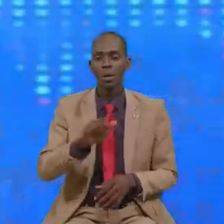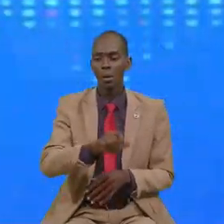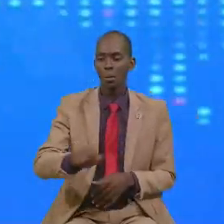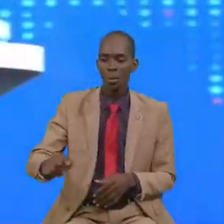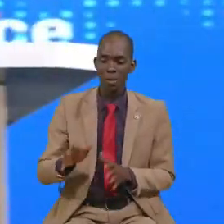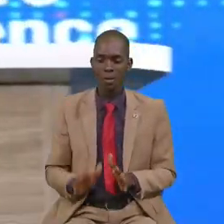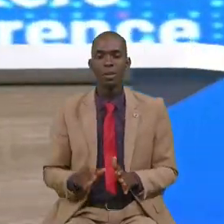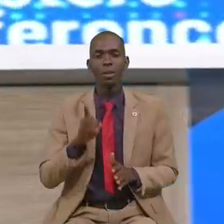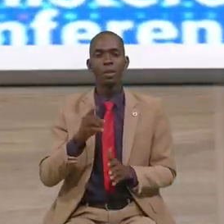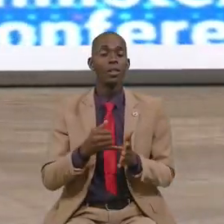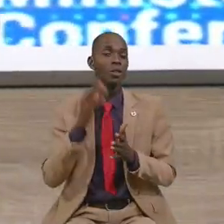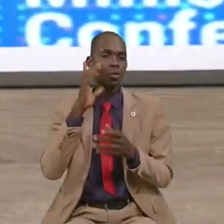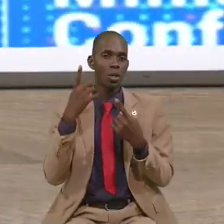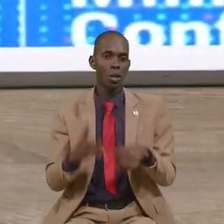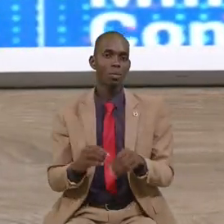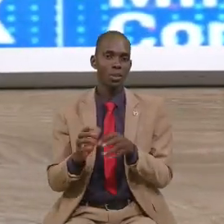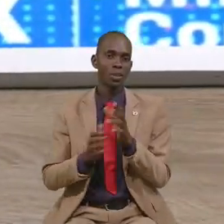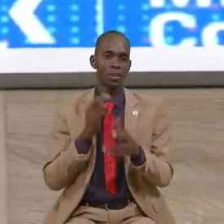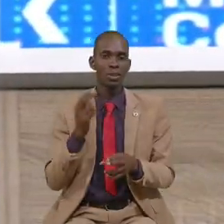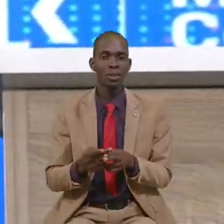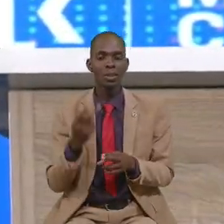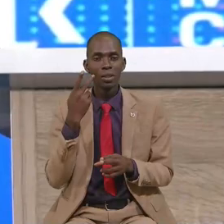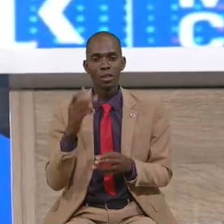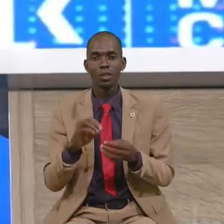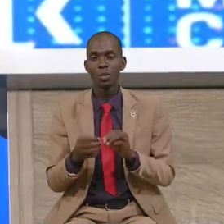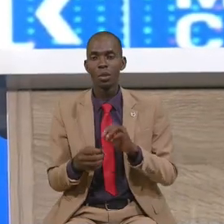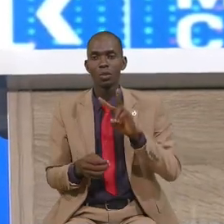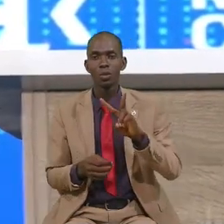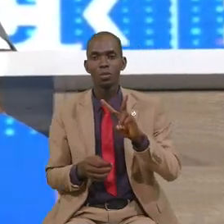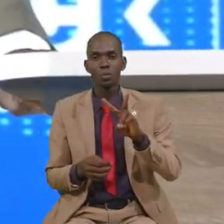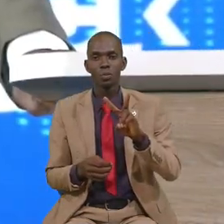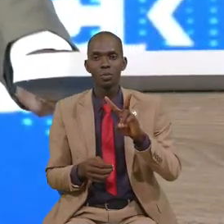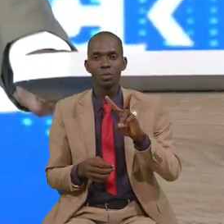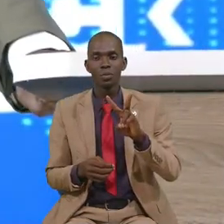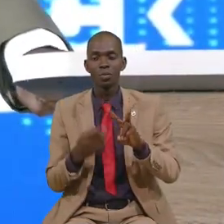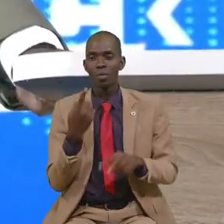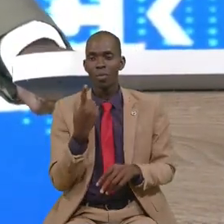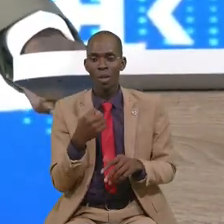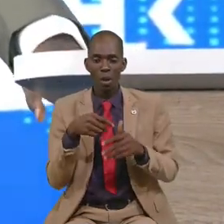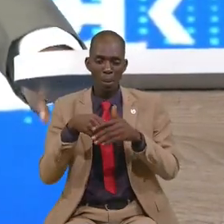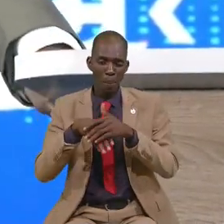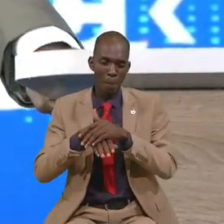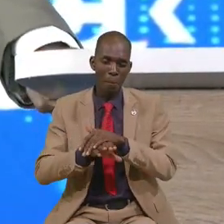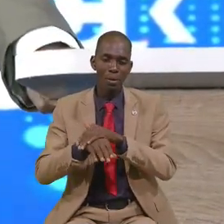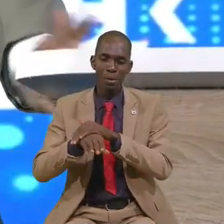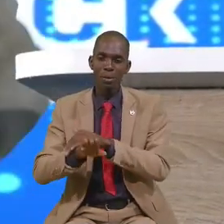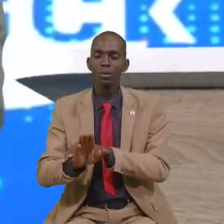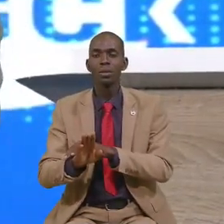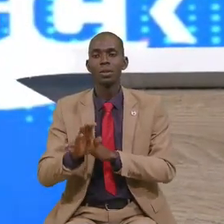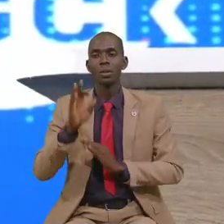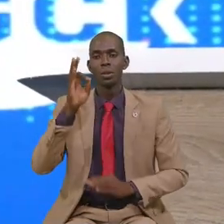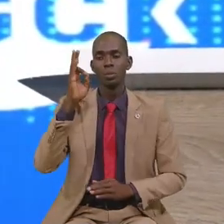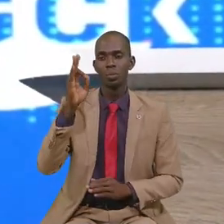happen. Look at number two here. Number two is the penetrating preaching of